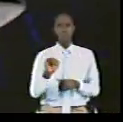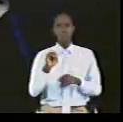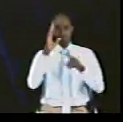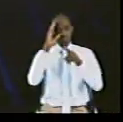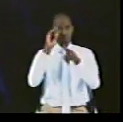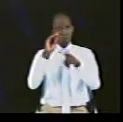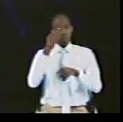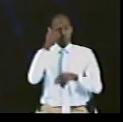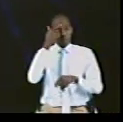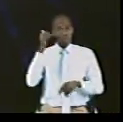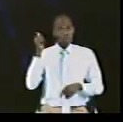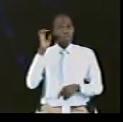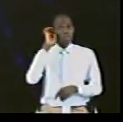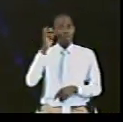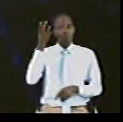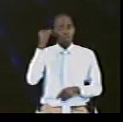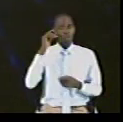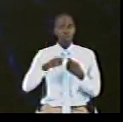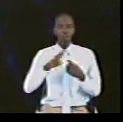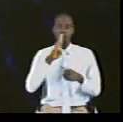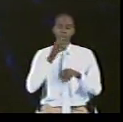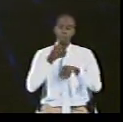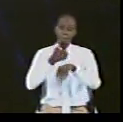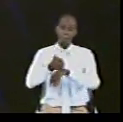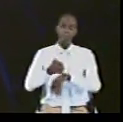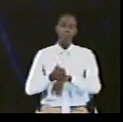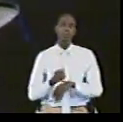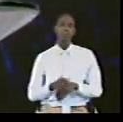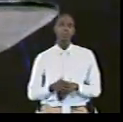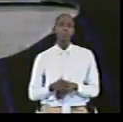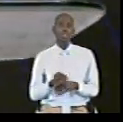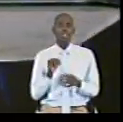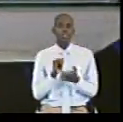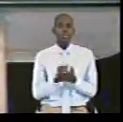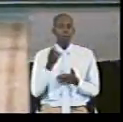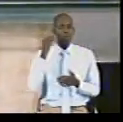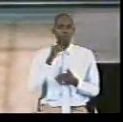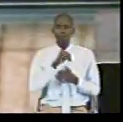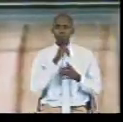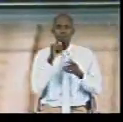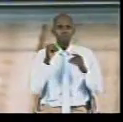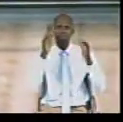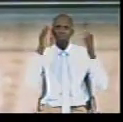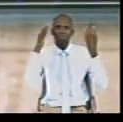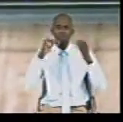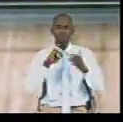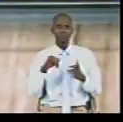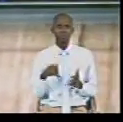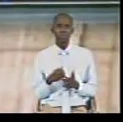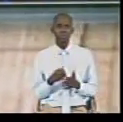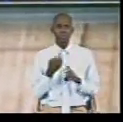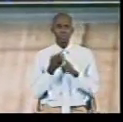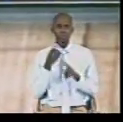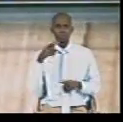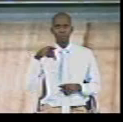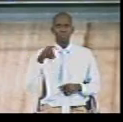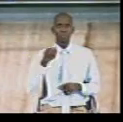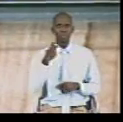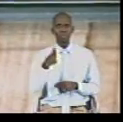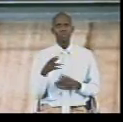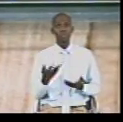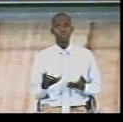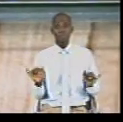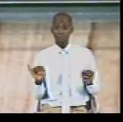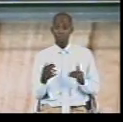be blamed. That wasn't expected of Peter. The same thing with